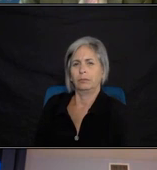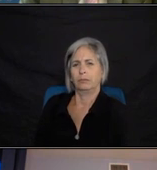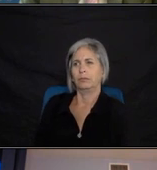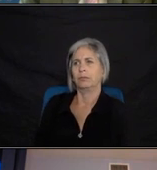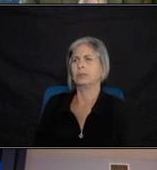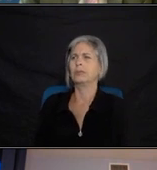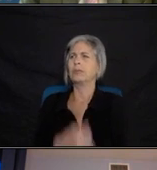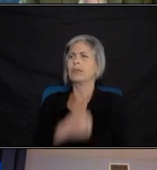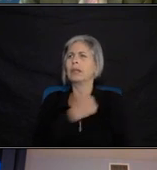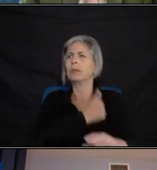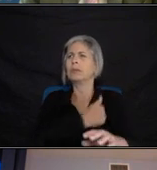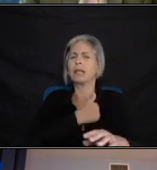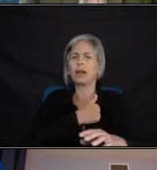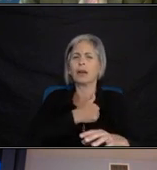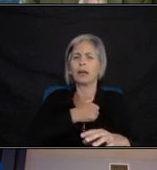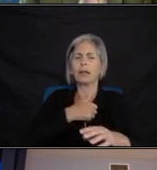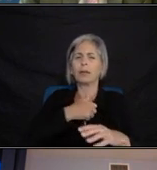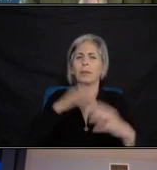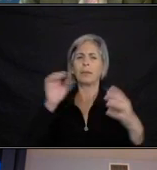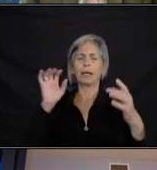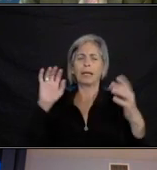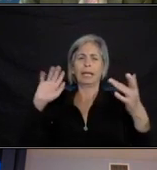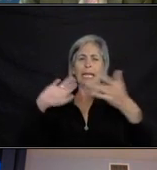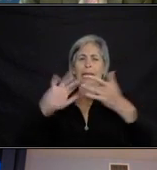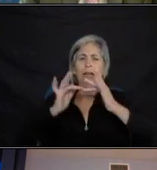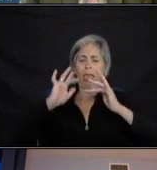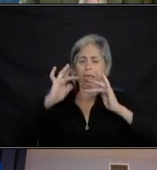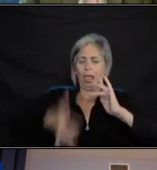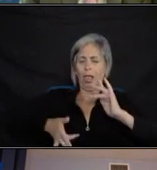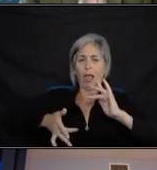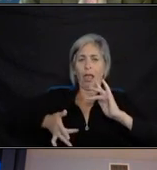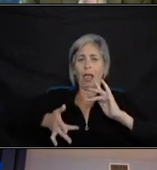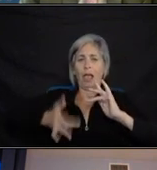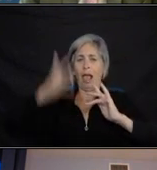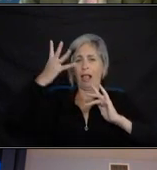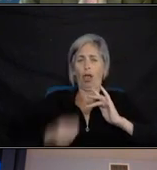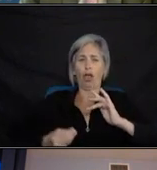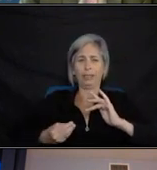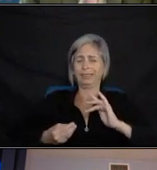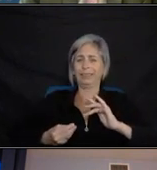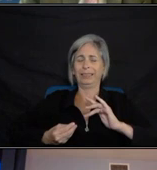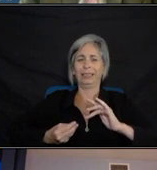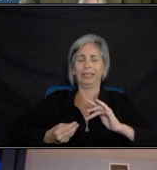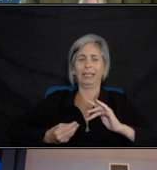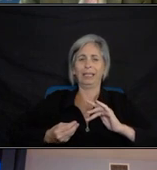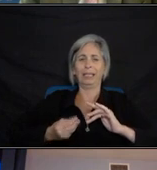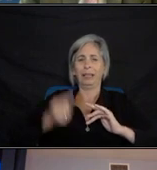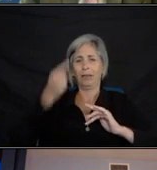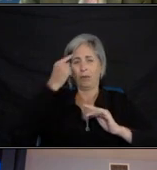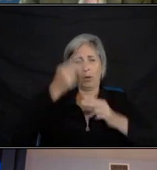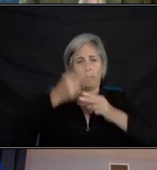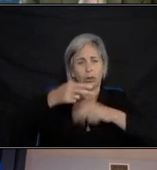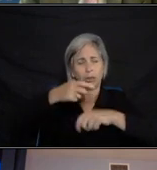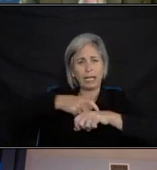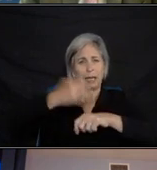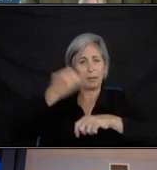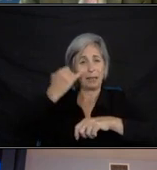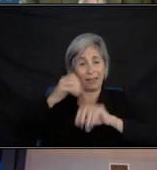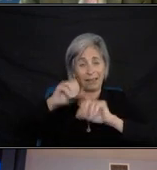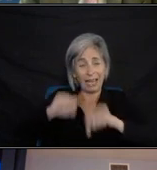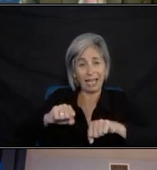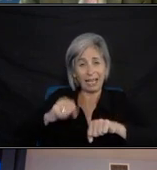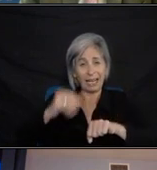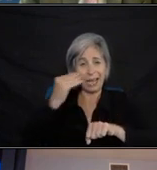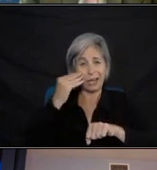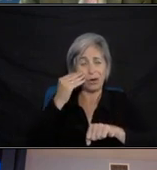internet, so I was off the air for a while there. And if I may, I know